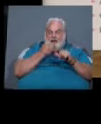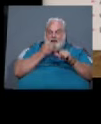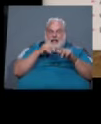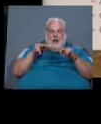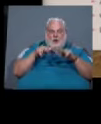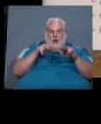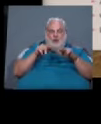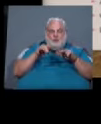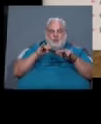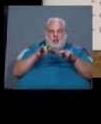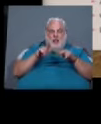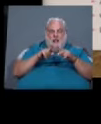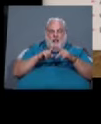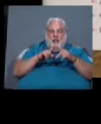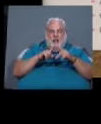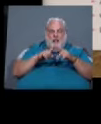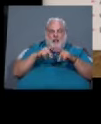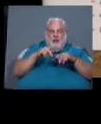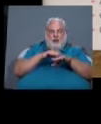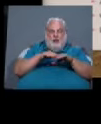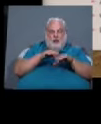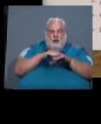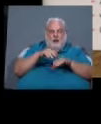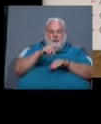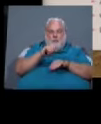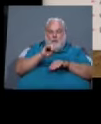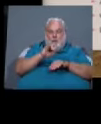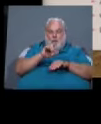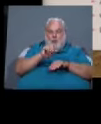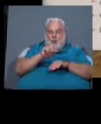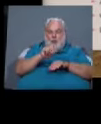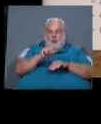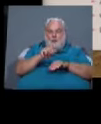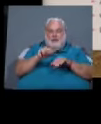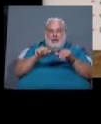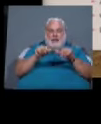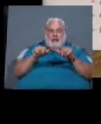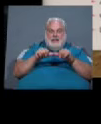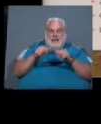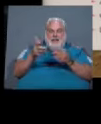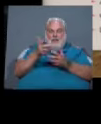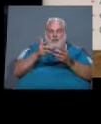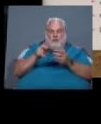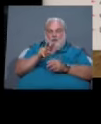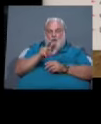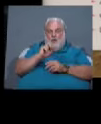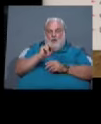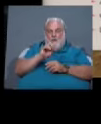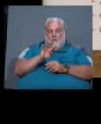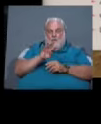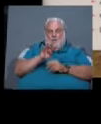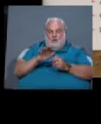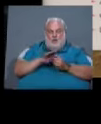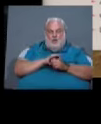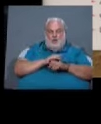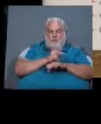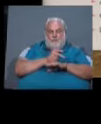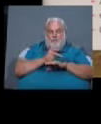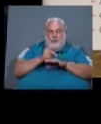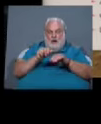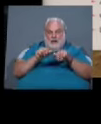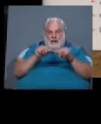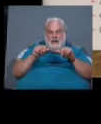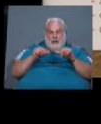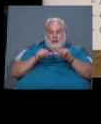trail, pools, courtyards, and social gathering areas. There are 304 total parking spots.